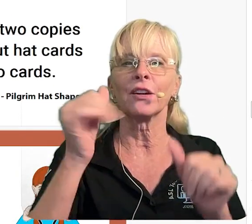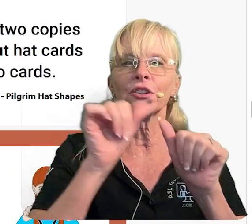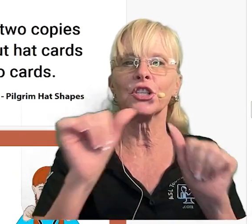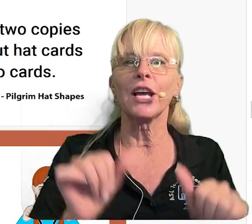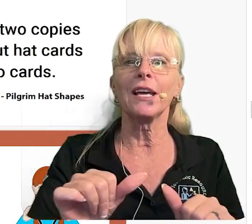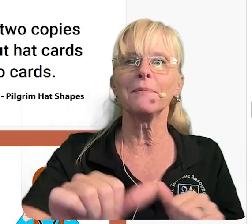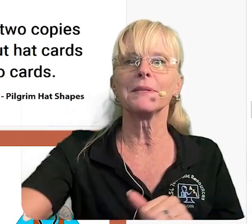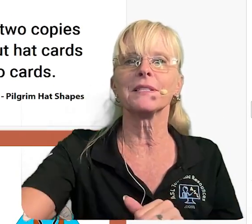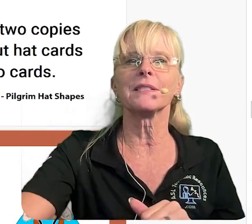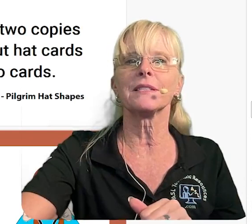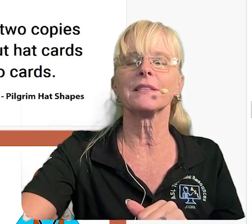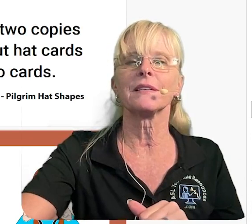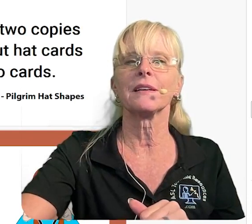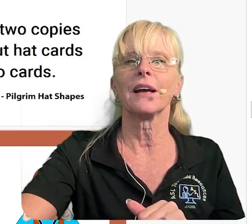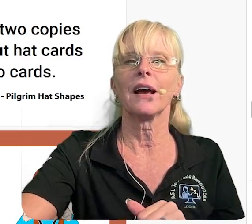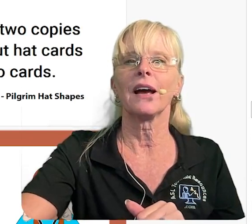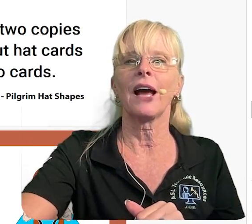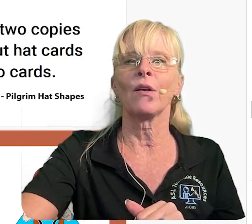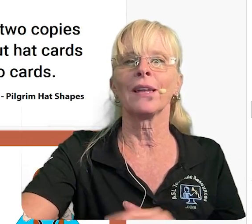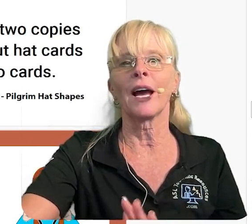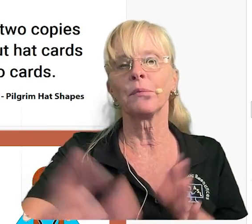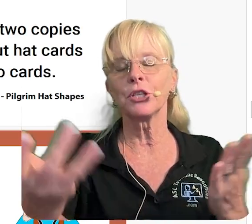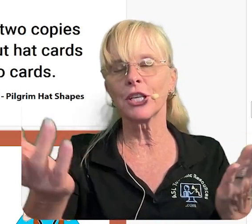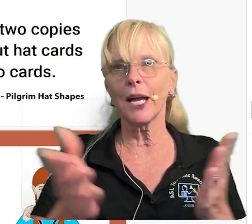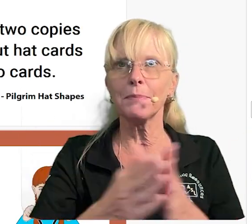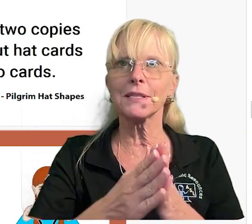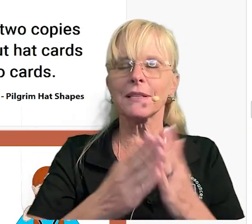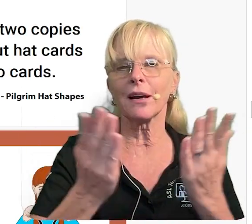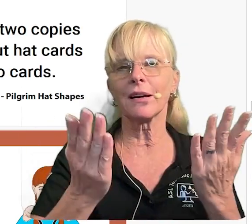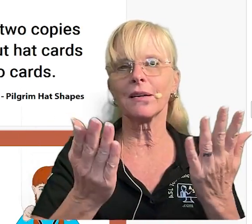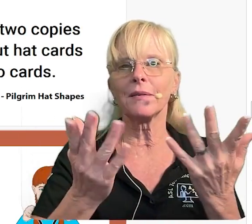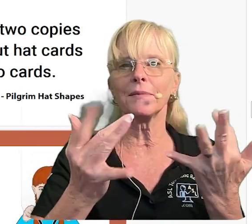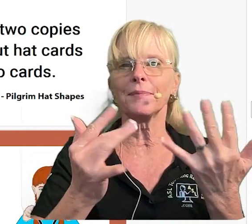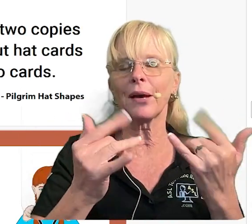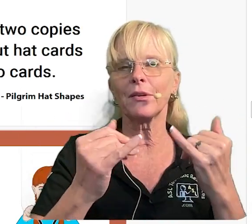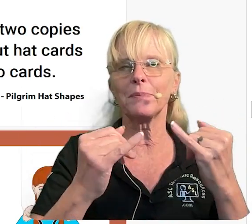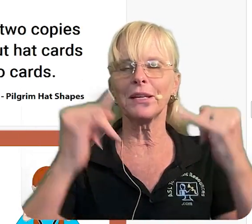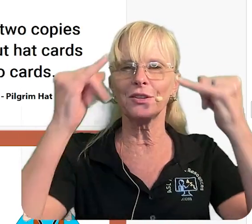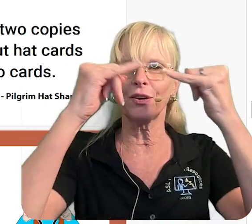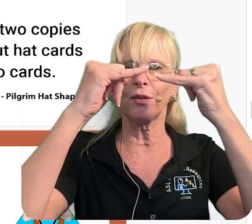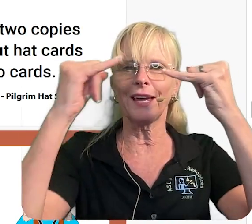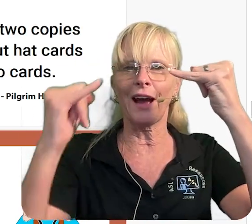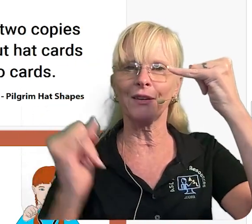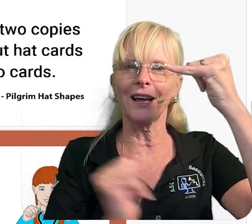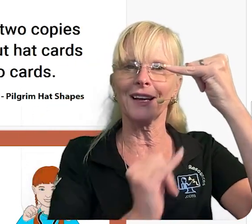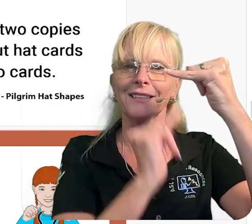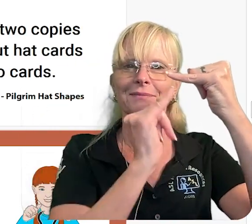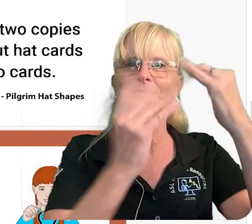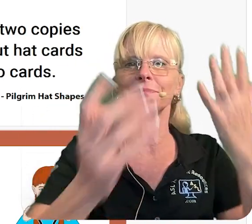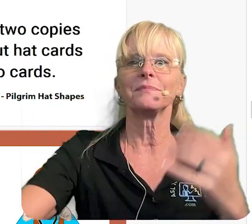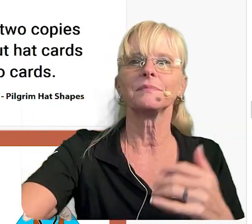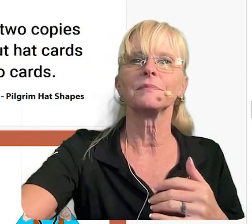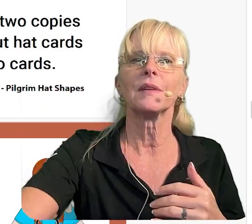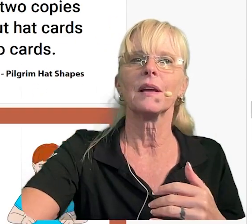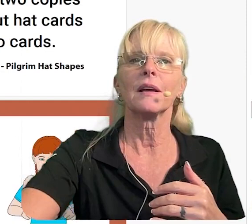And color shapes, outline with shapes, that would be, you know, the